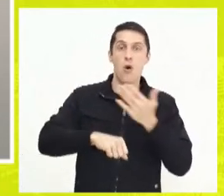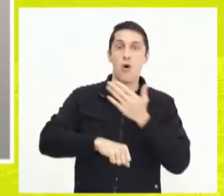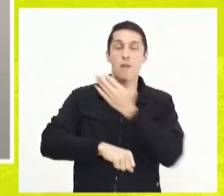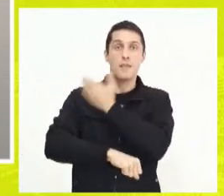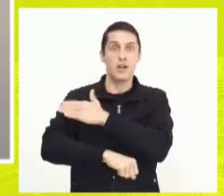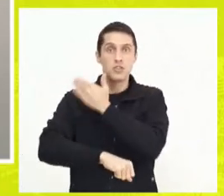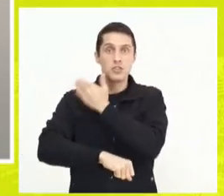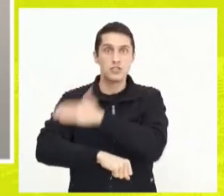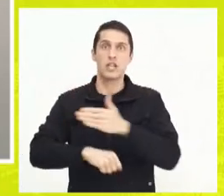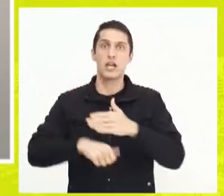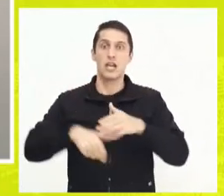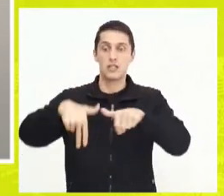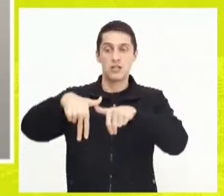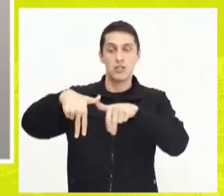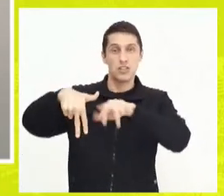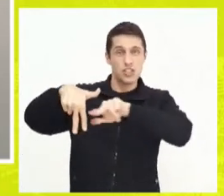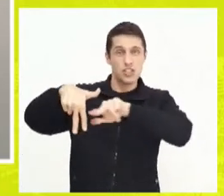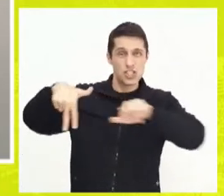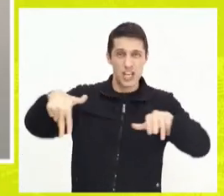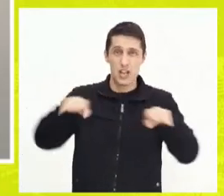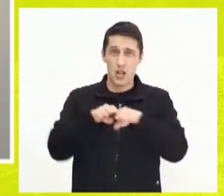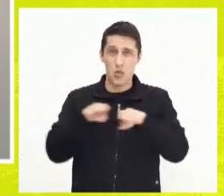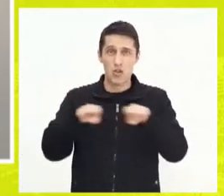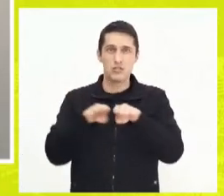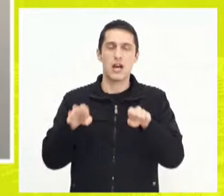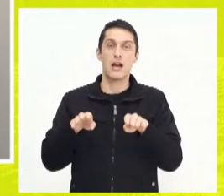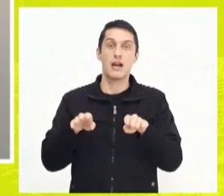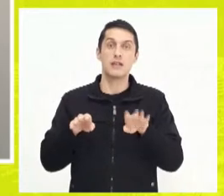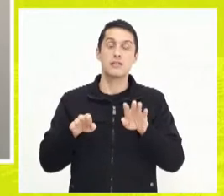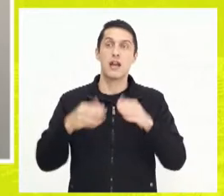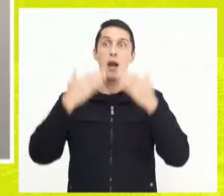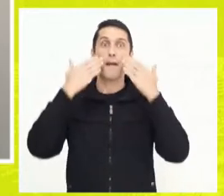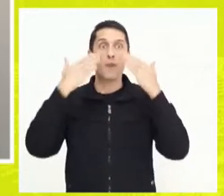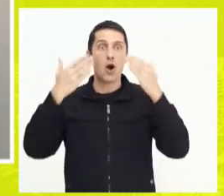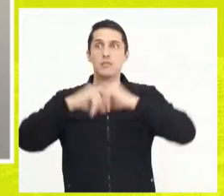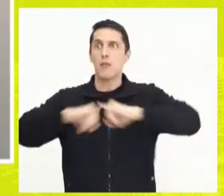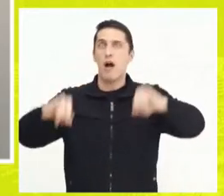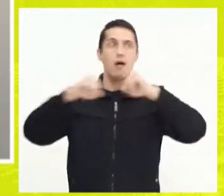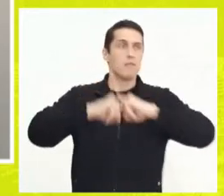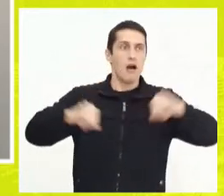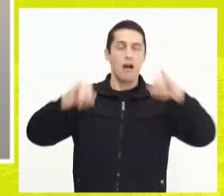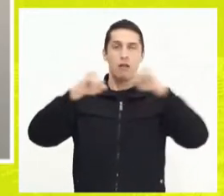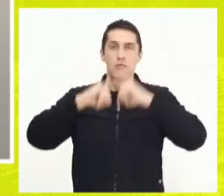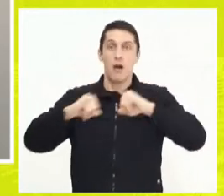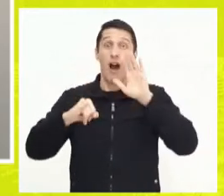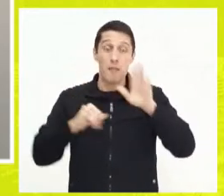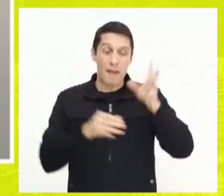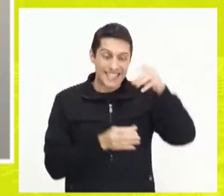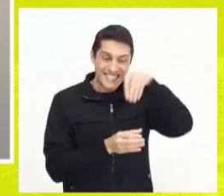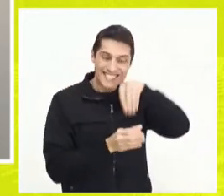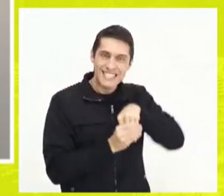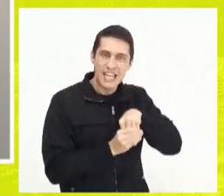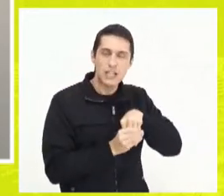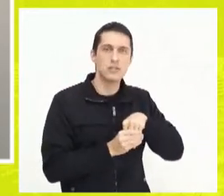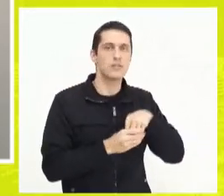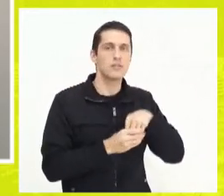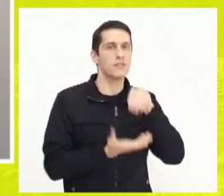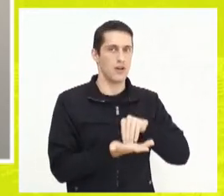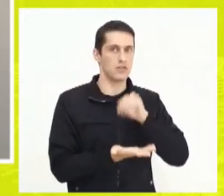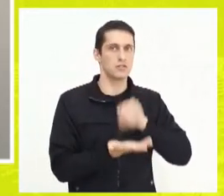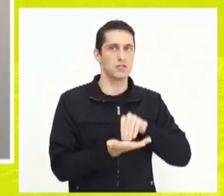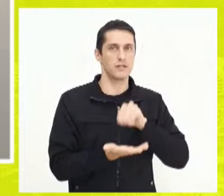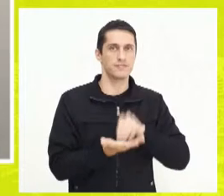contributes to mental health in many different ways and in this aspect of mental health there's a big